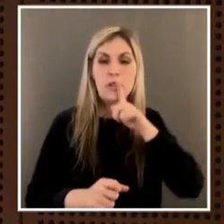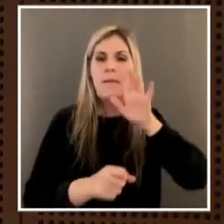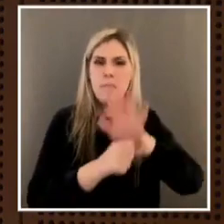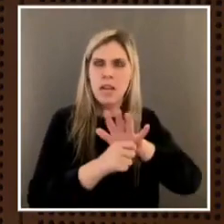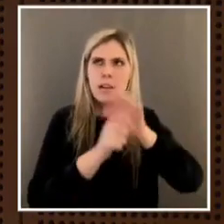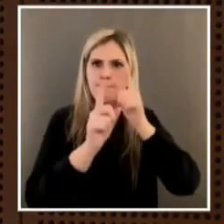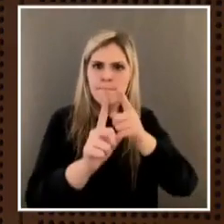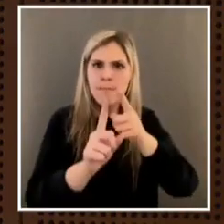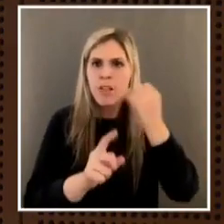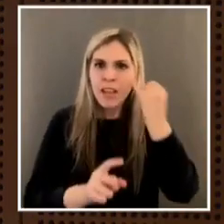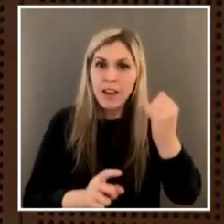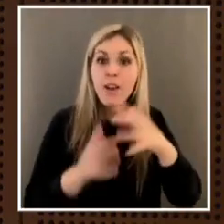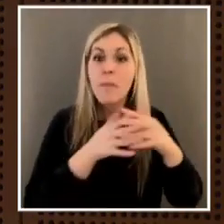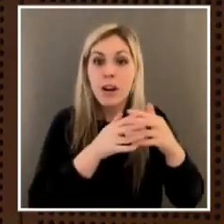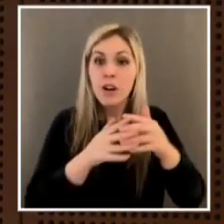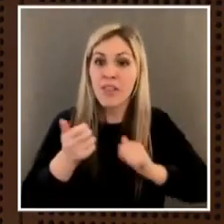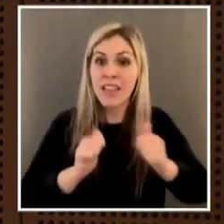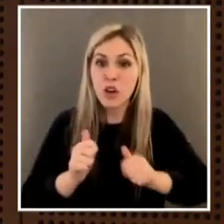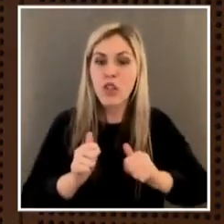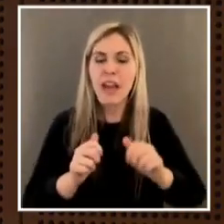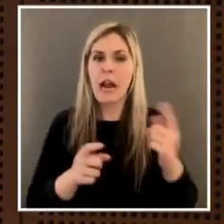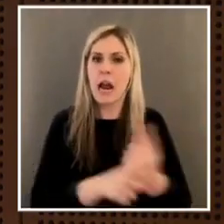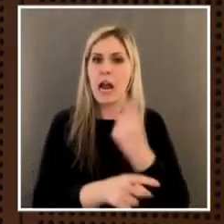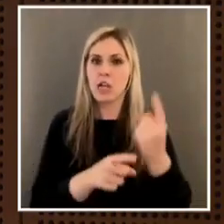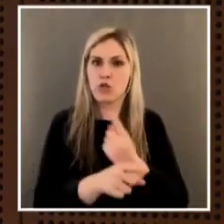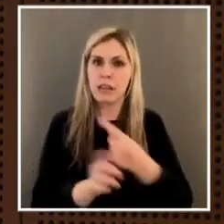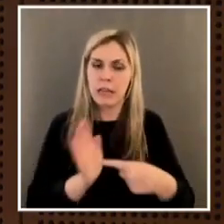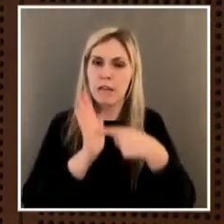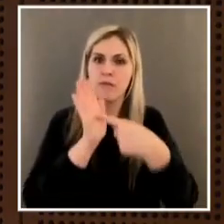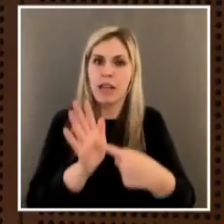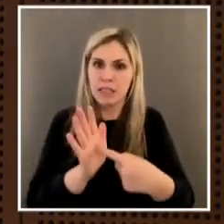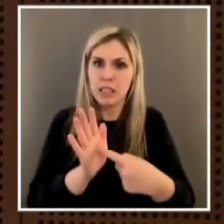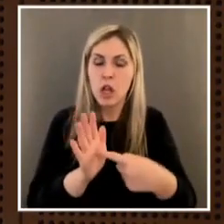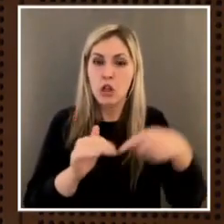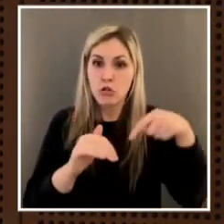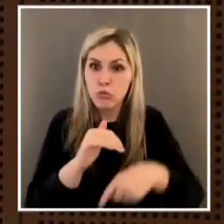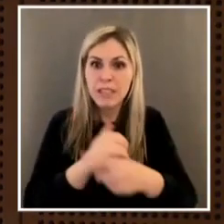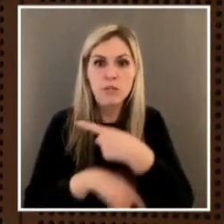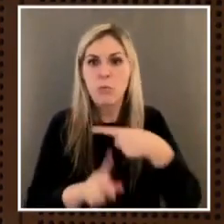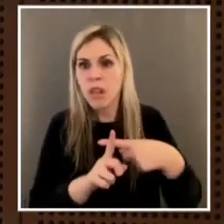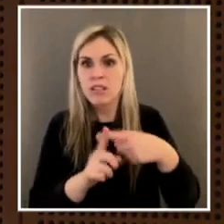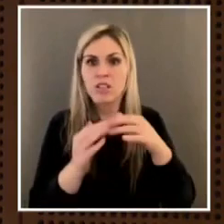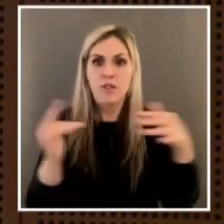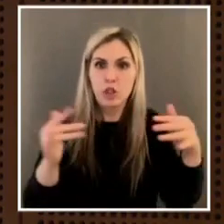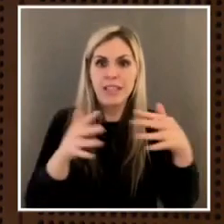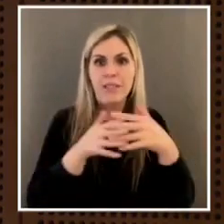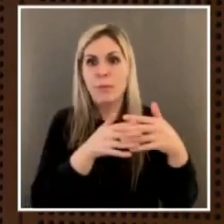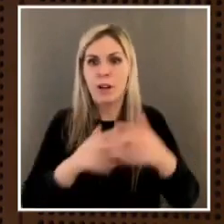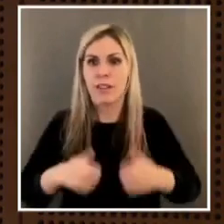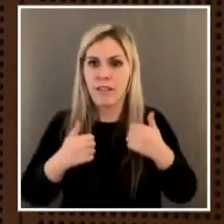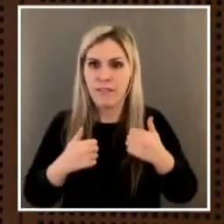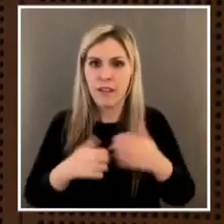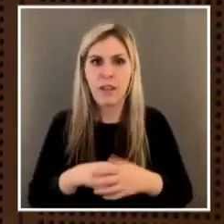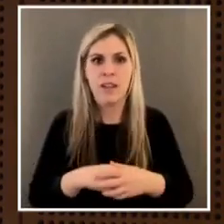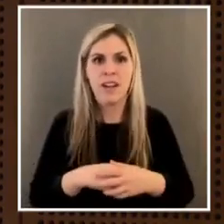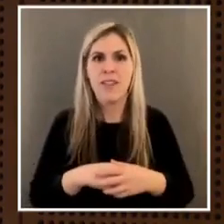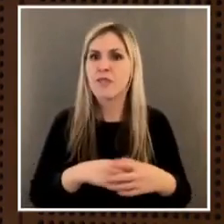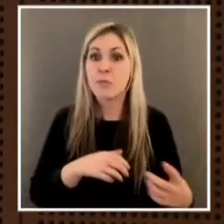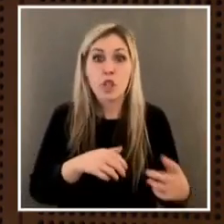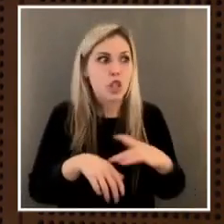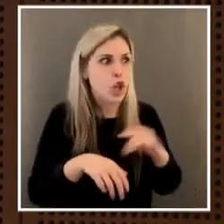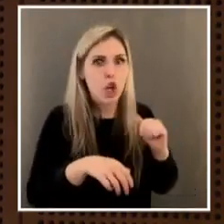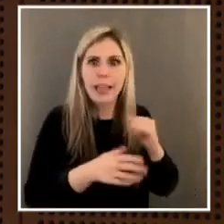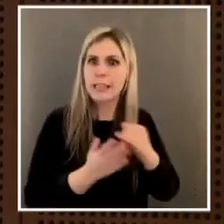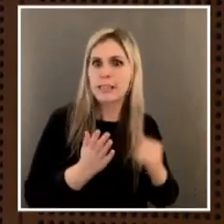American theater that accurately reflects the richness and diversity of American life. From initial sketches to fully